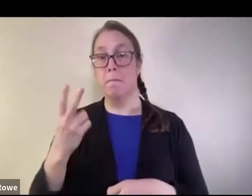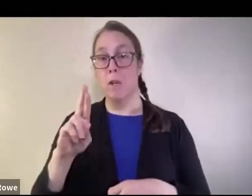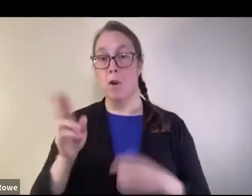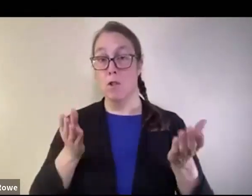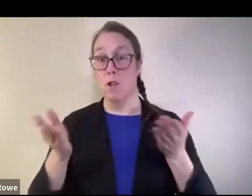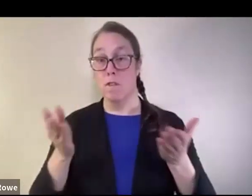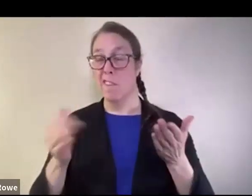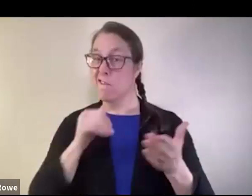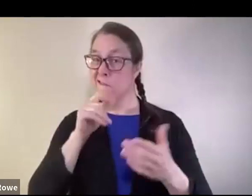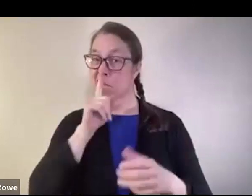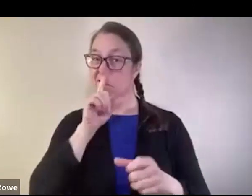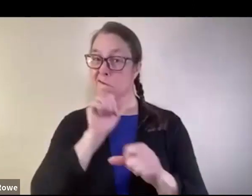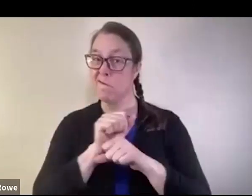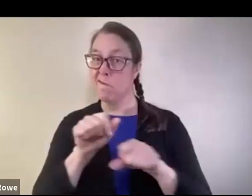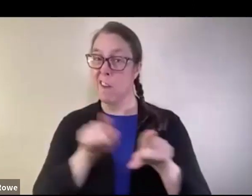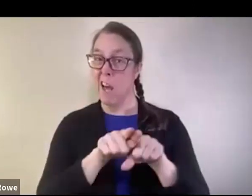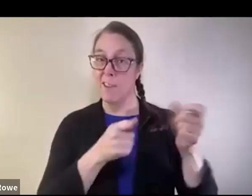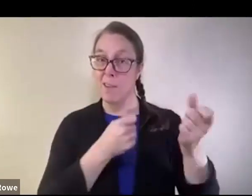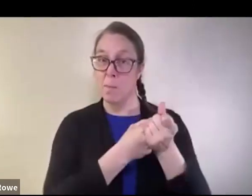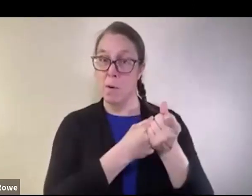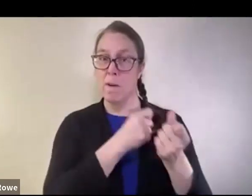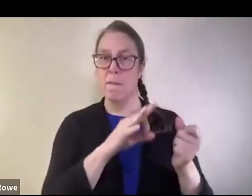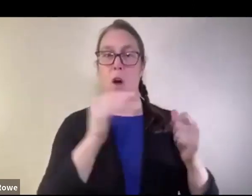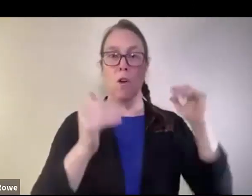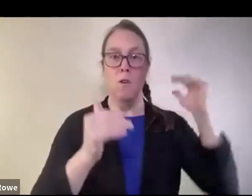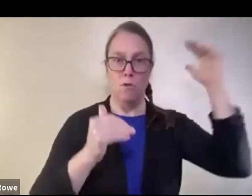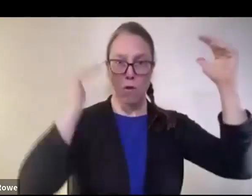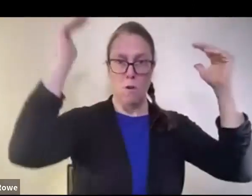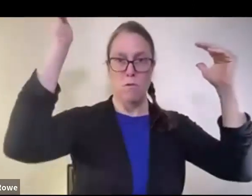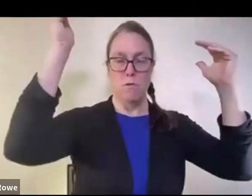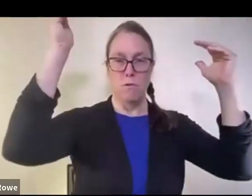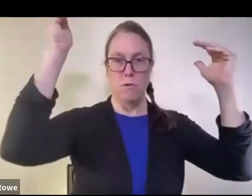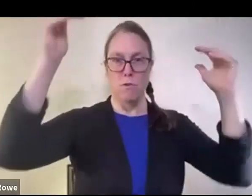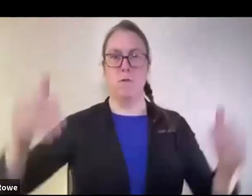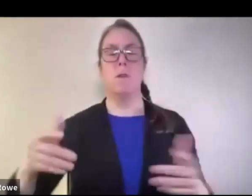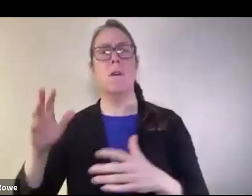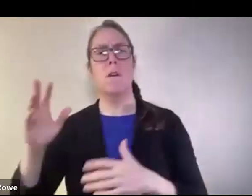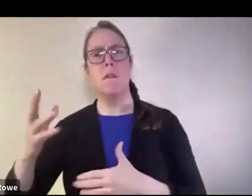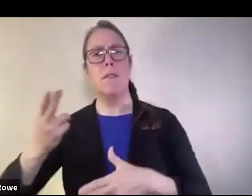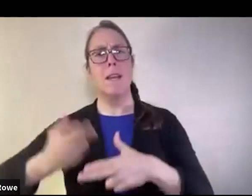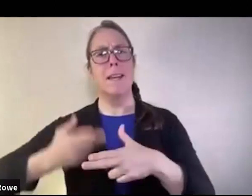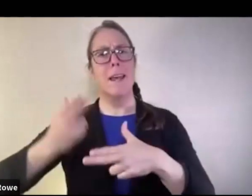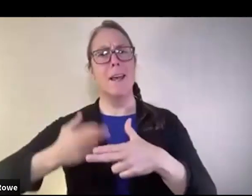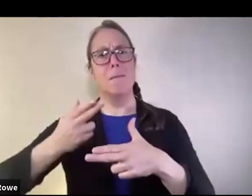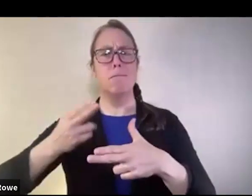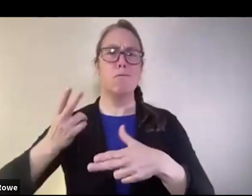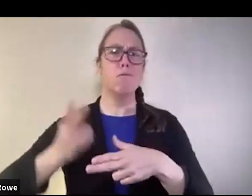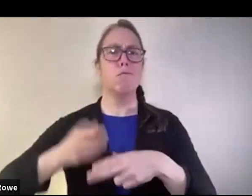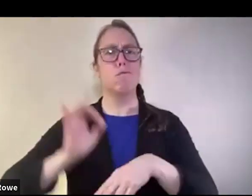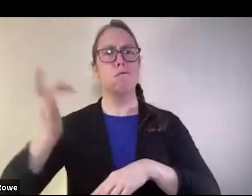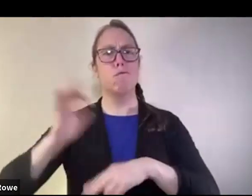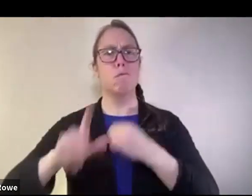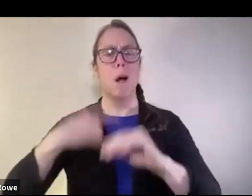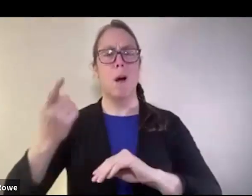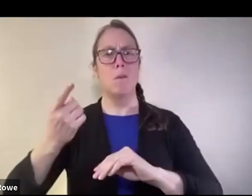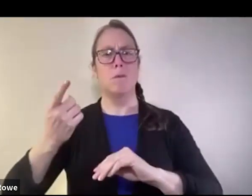been supportive of adults in need. The overall reputation of VR in greater Houston